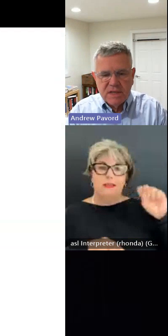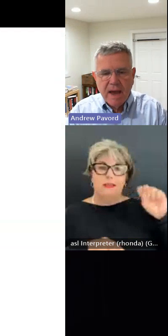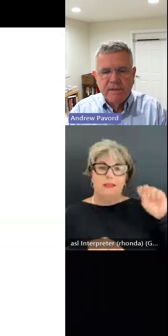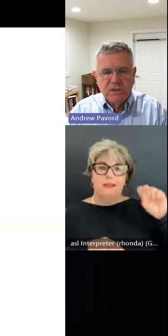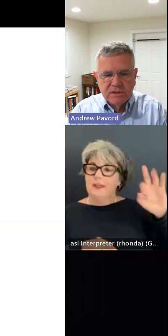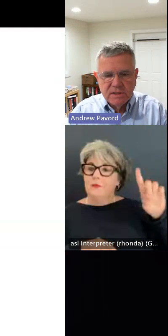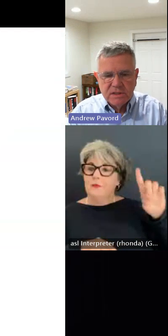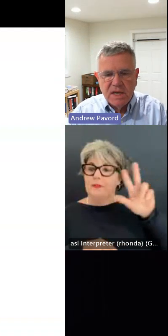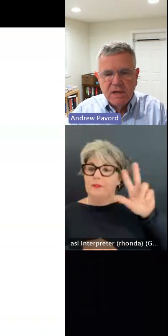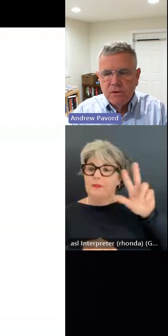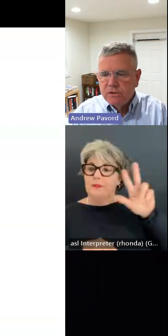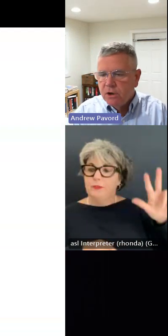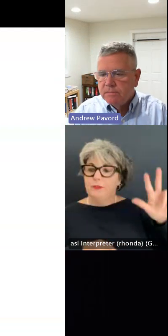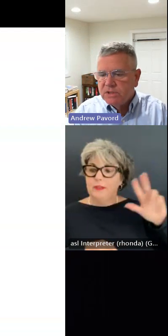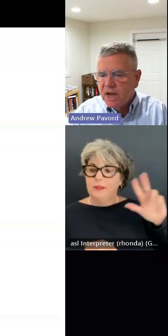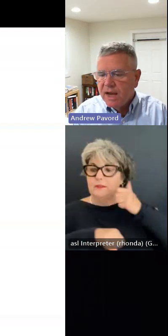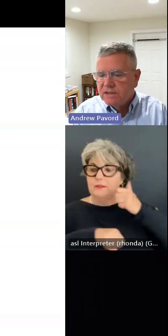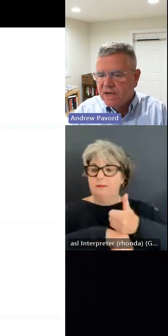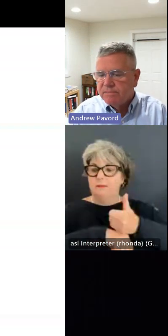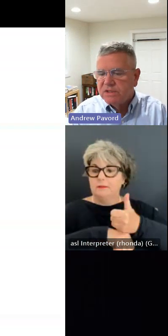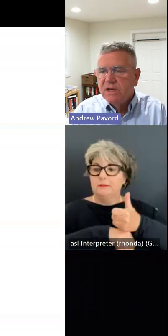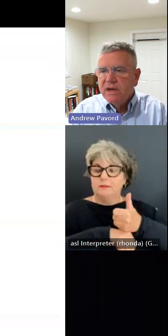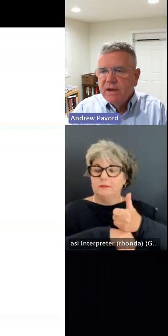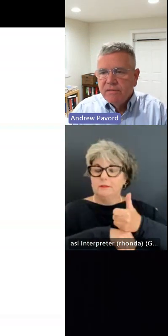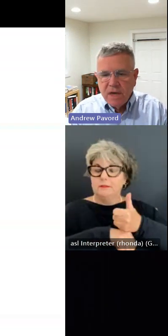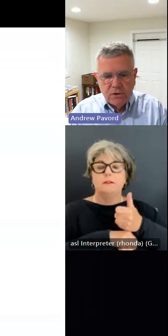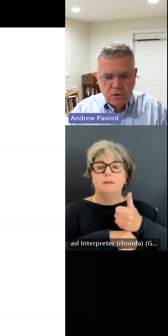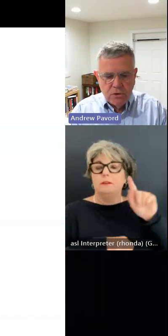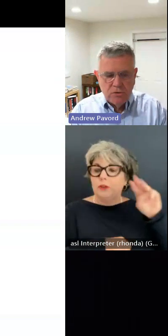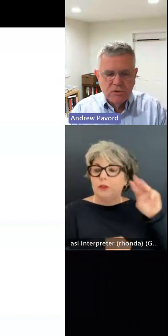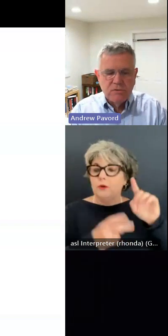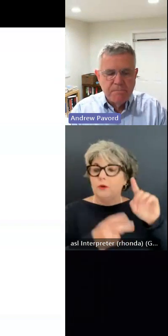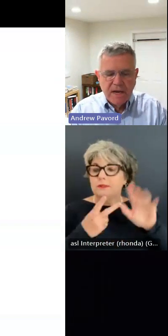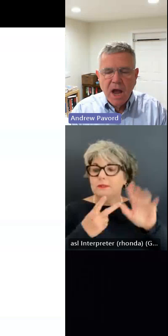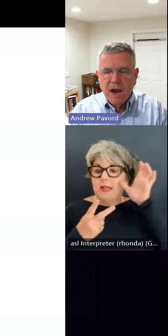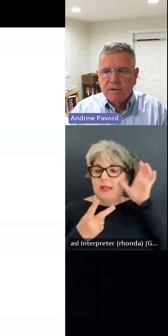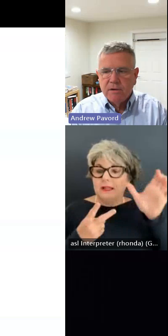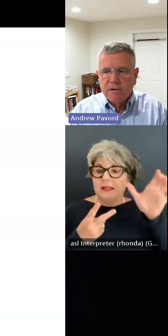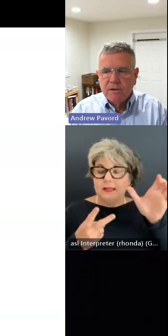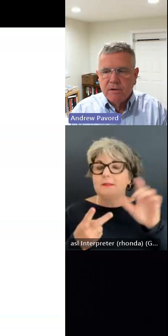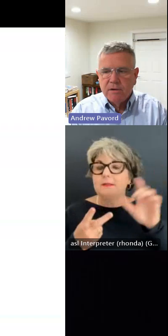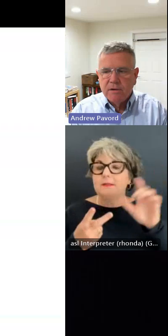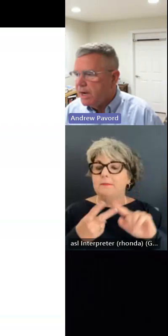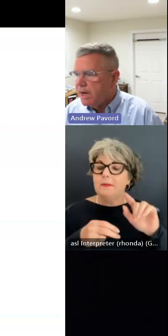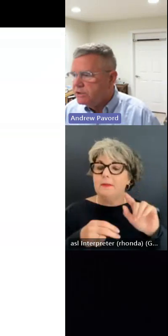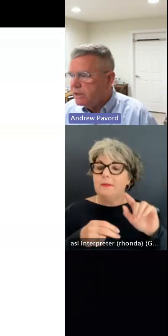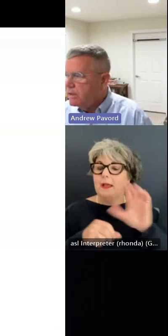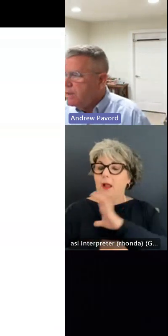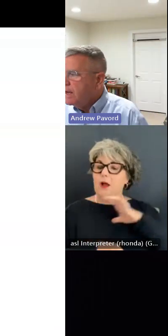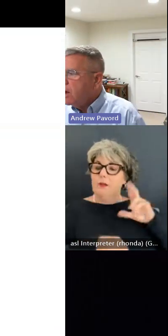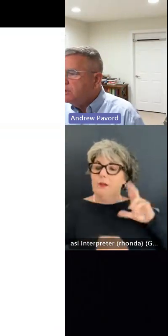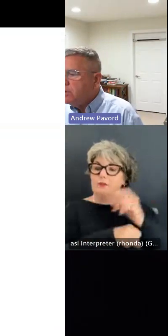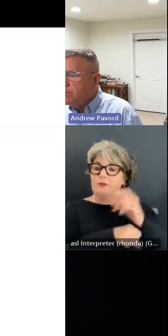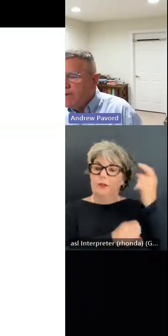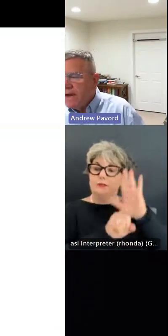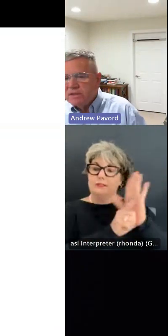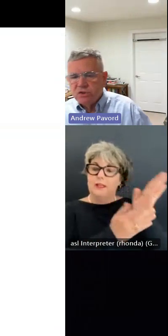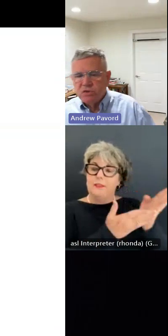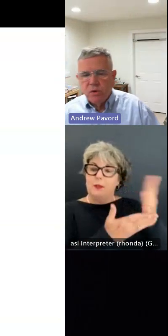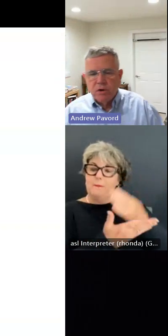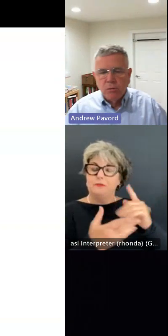133 establishes the standard terms and concepts that are used by Congress to understand our budget. It